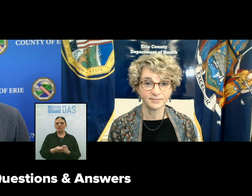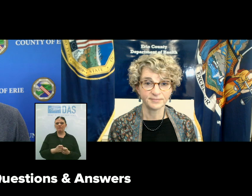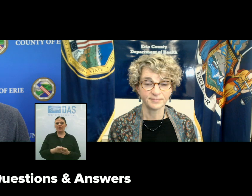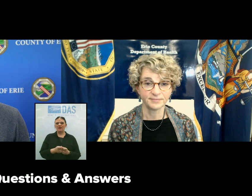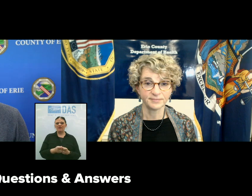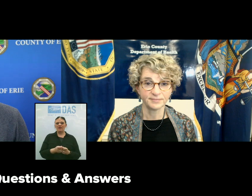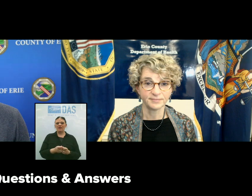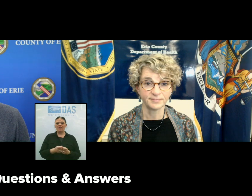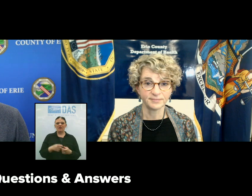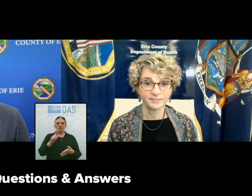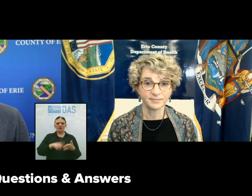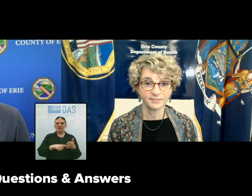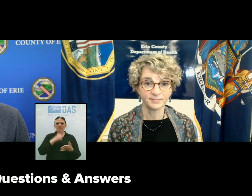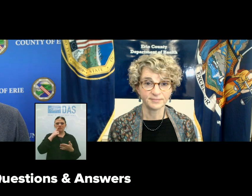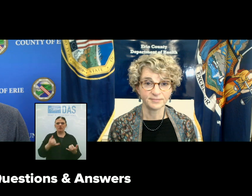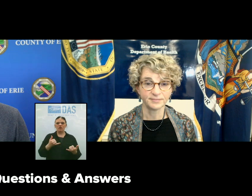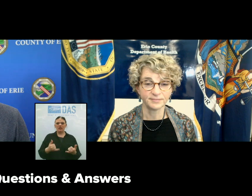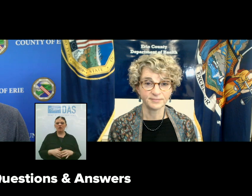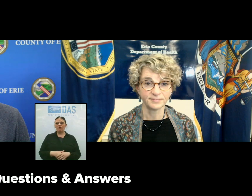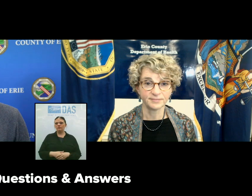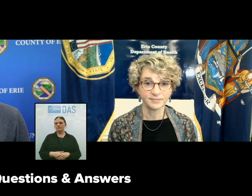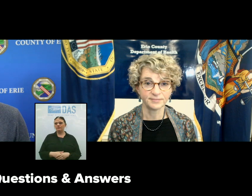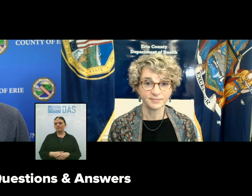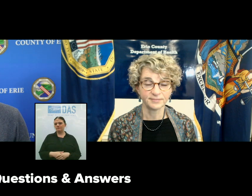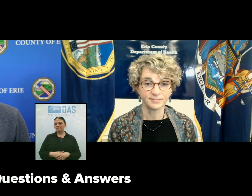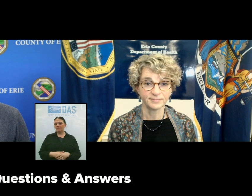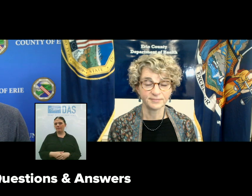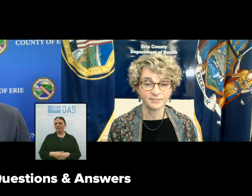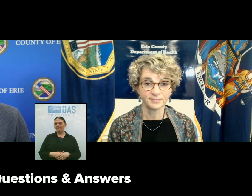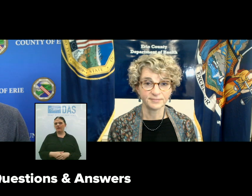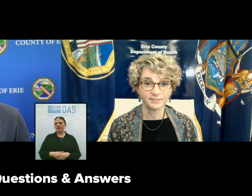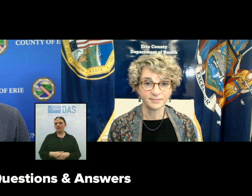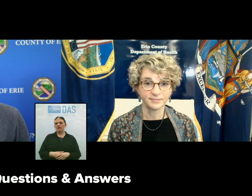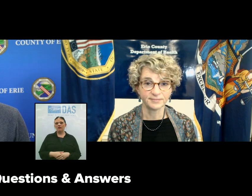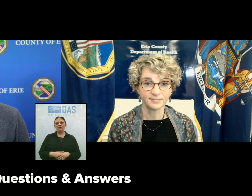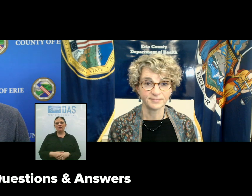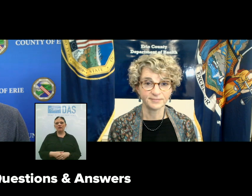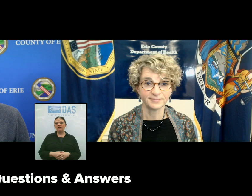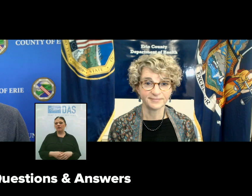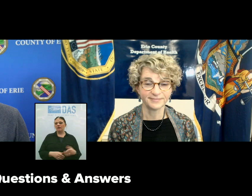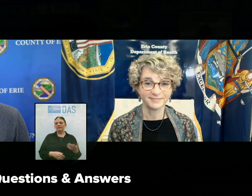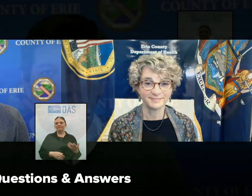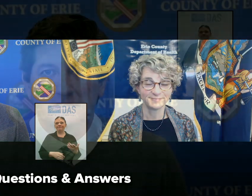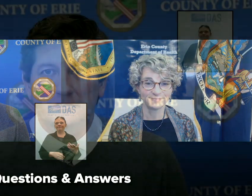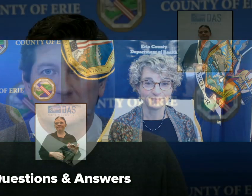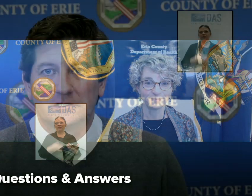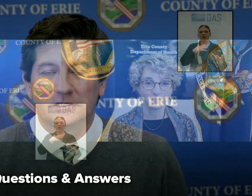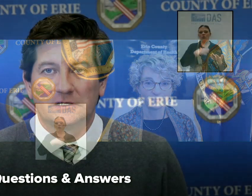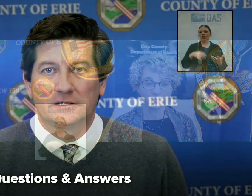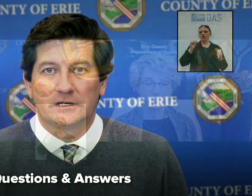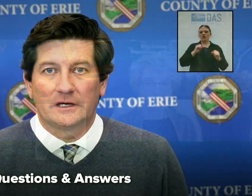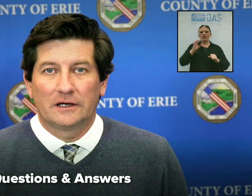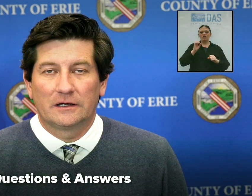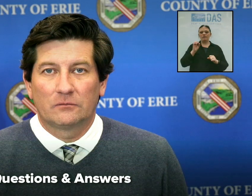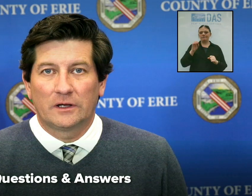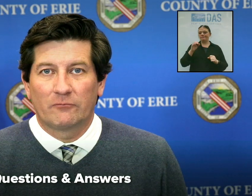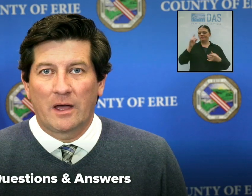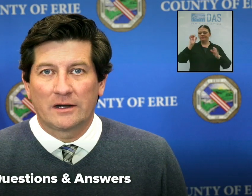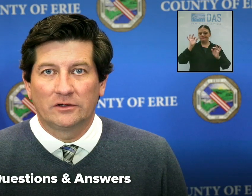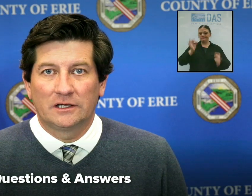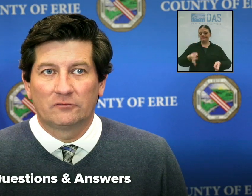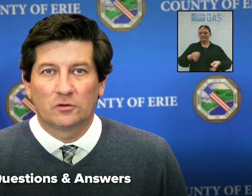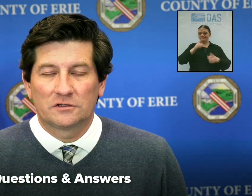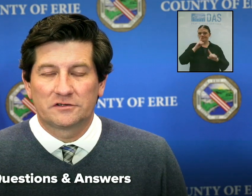tight for now. I'm in the middle of a conference call. I really wish I could give them a definitive answer. We